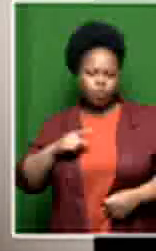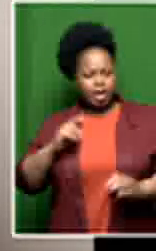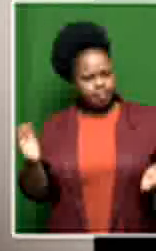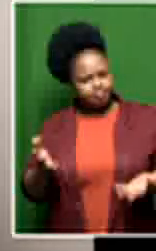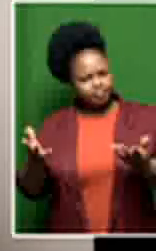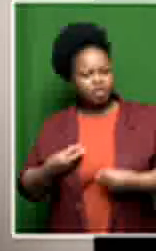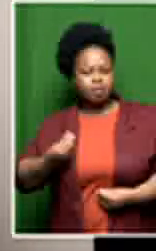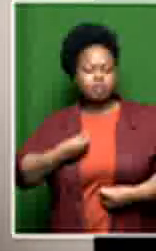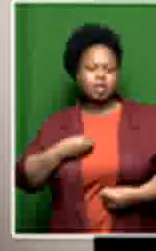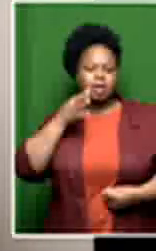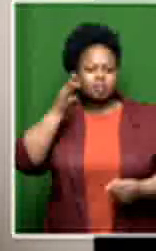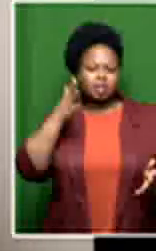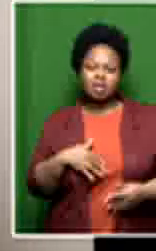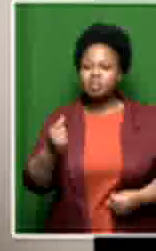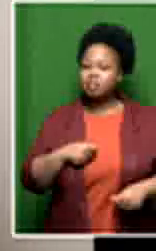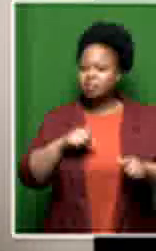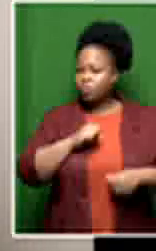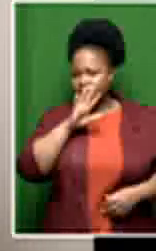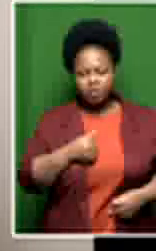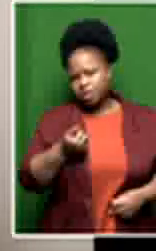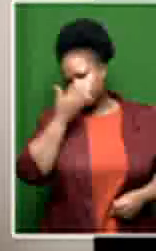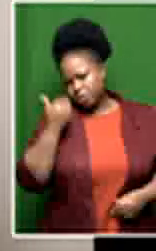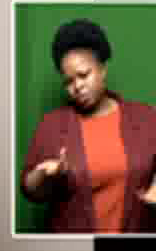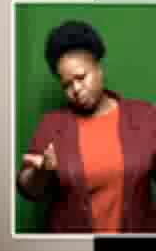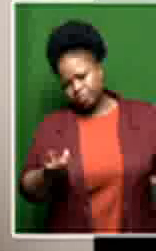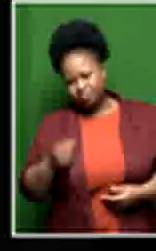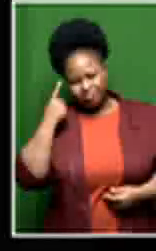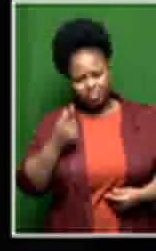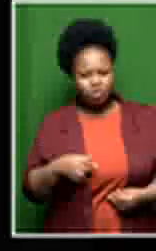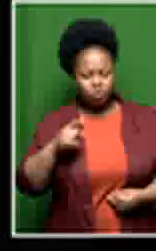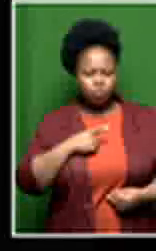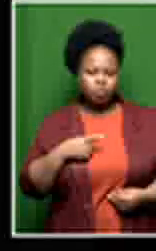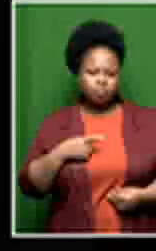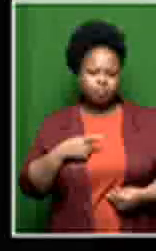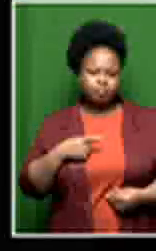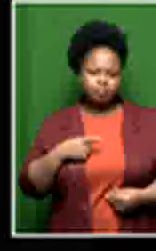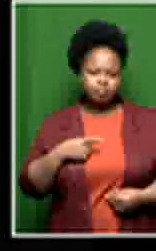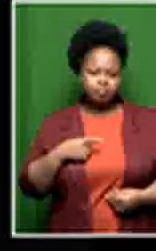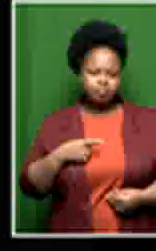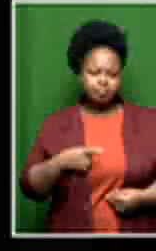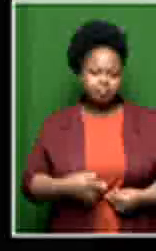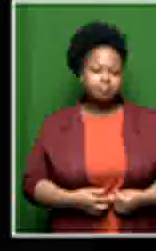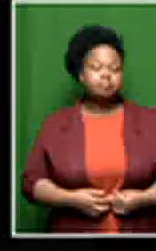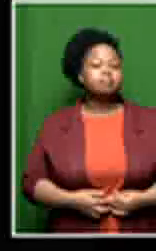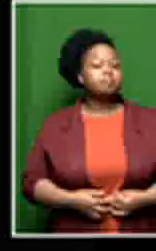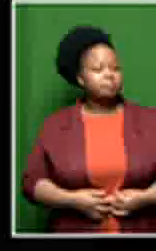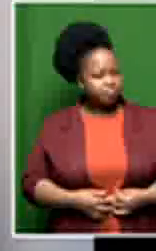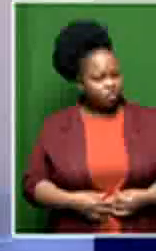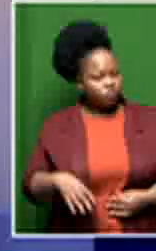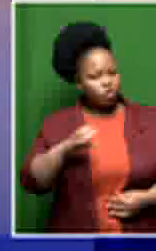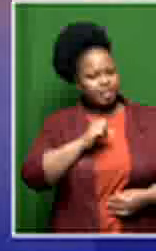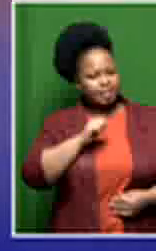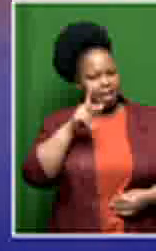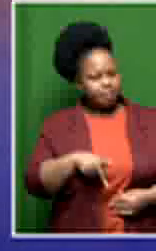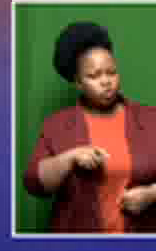promoting young musicians that are not known in South Africa. You understand? So I'm all about that. Yeah, and for this app